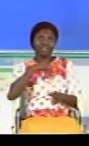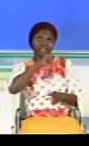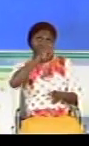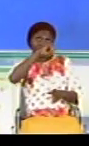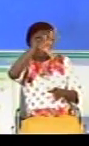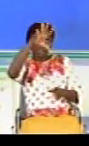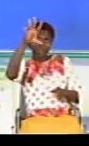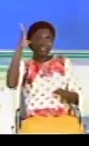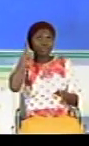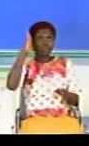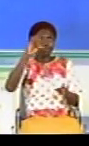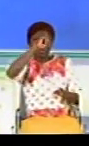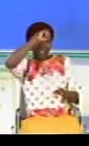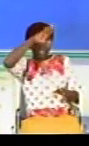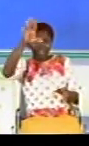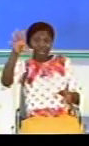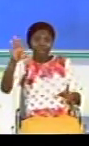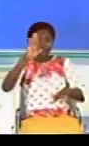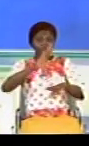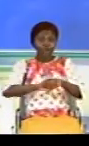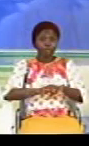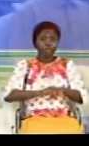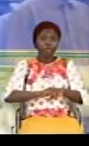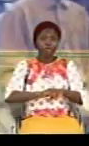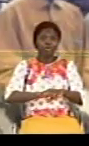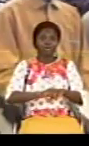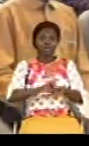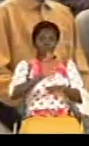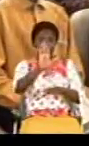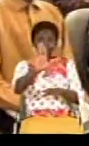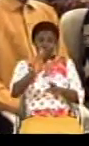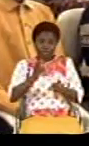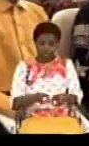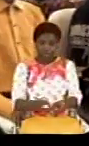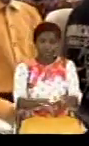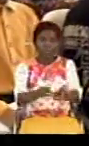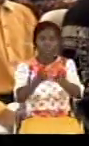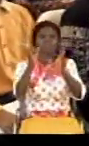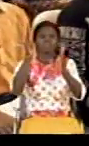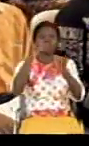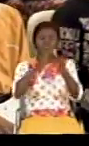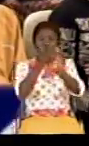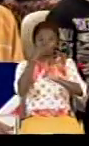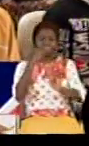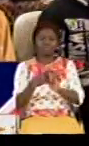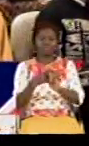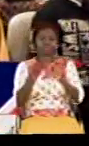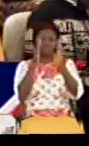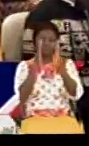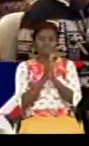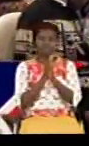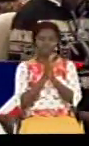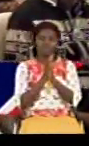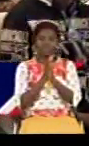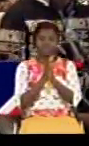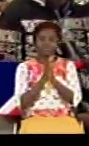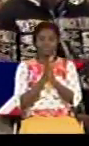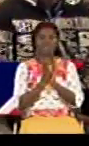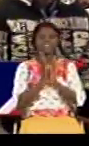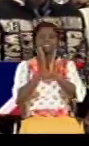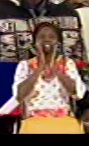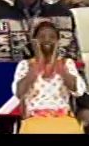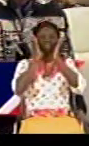shine upon thy ways. I thought the people of God will